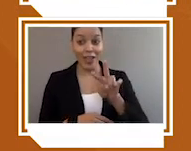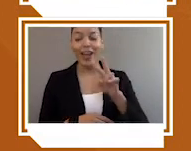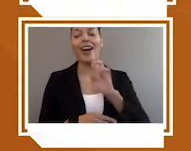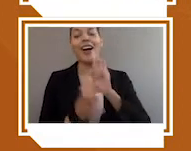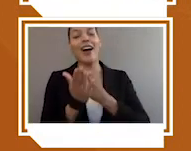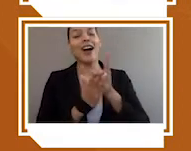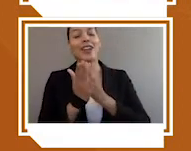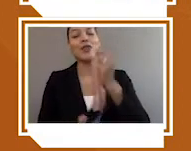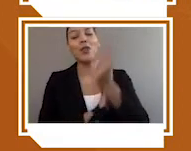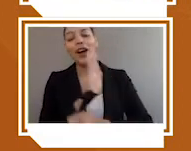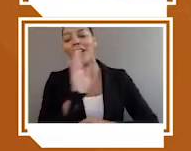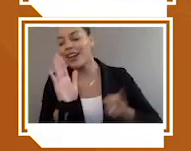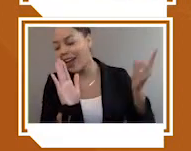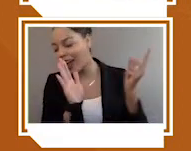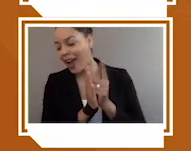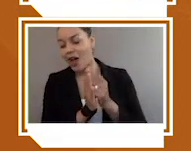that.